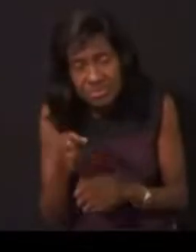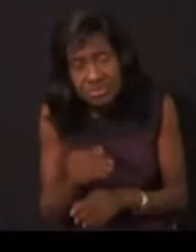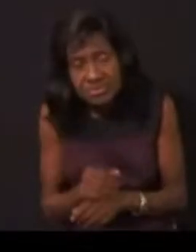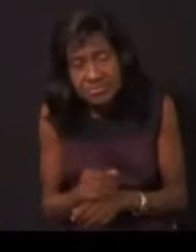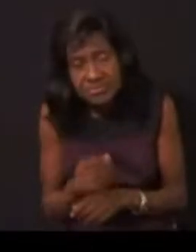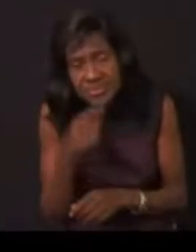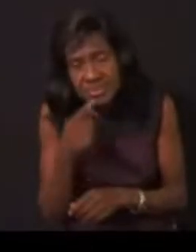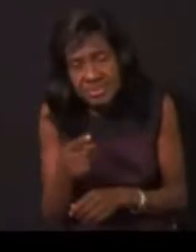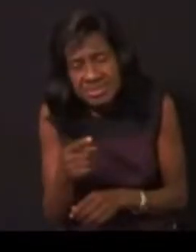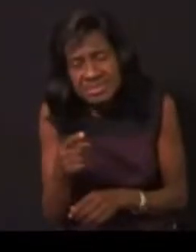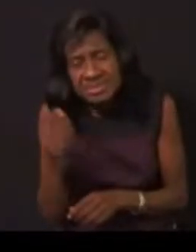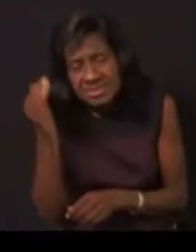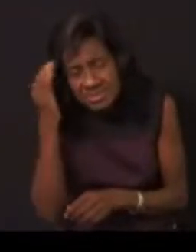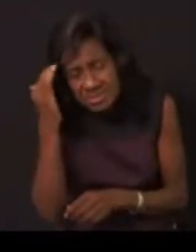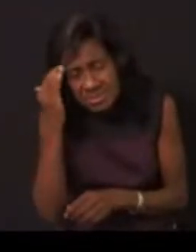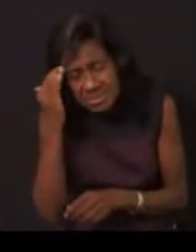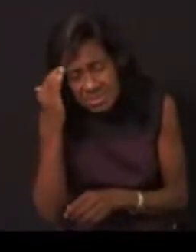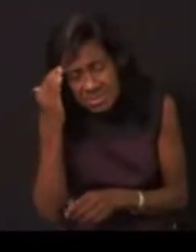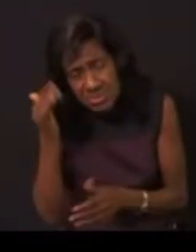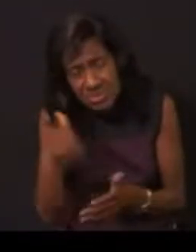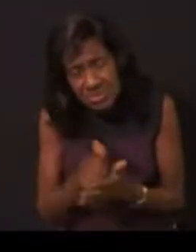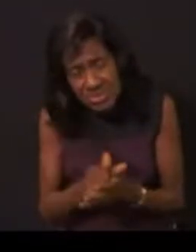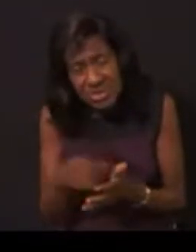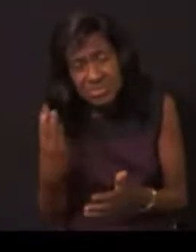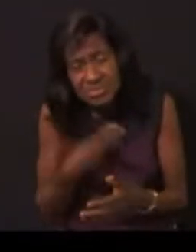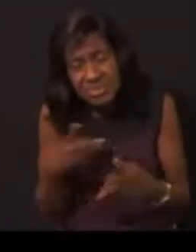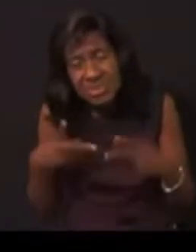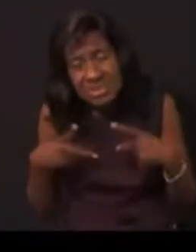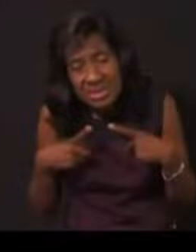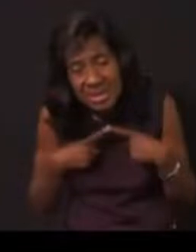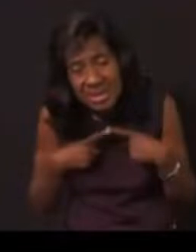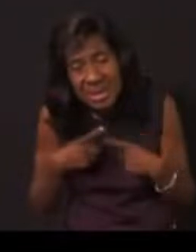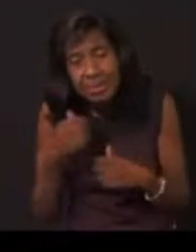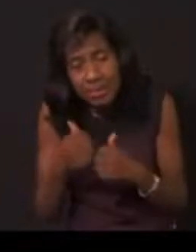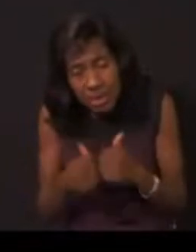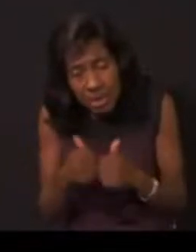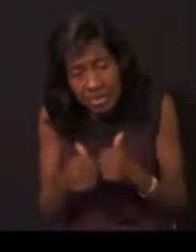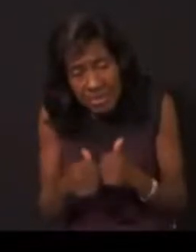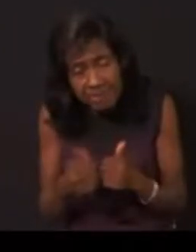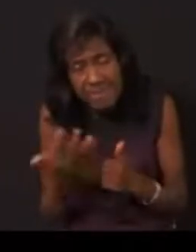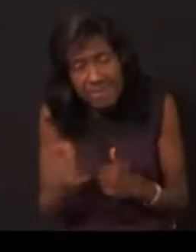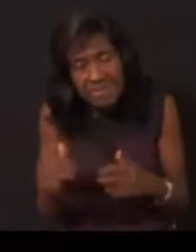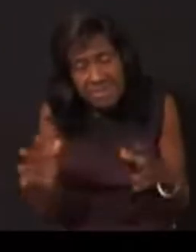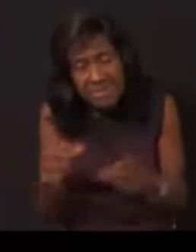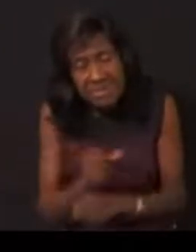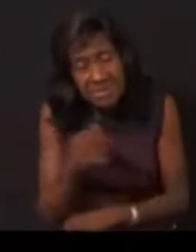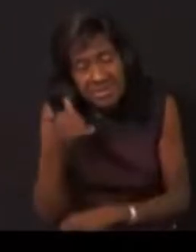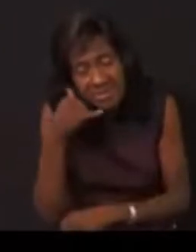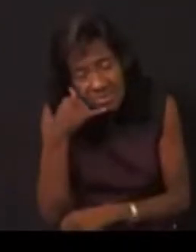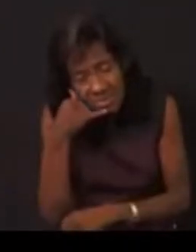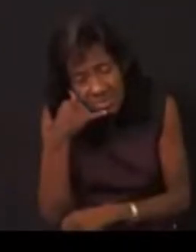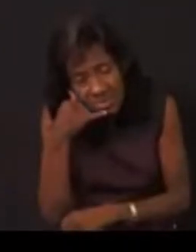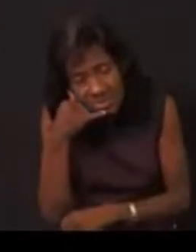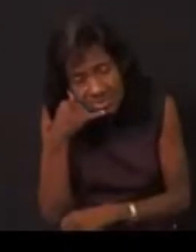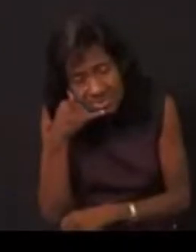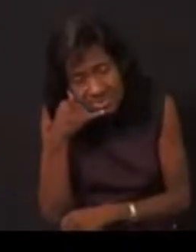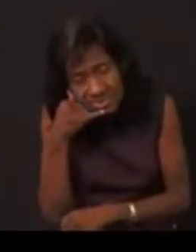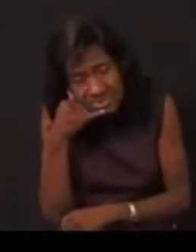that over time there have been difficulties, and we get the calls as well. All of us do as